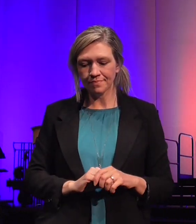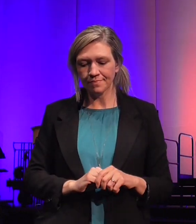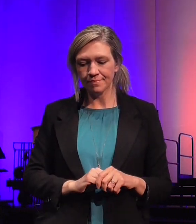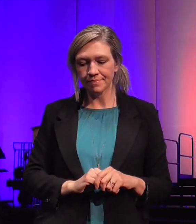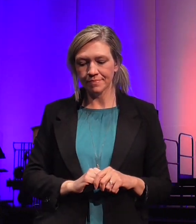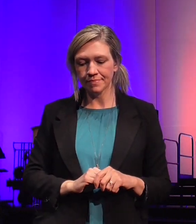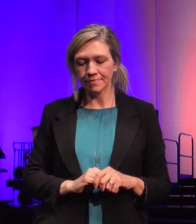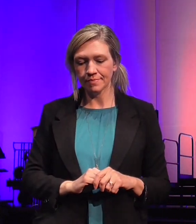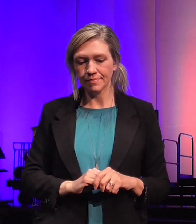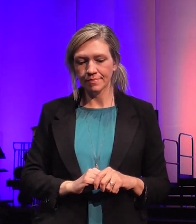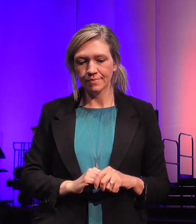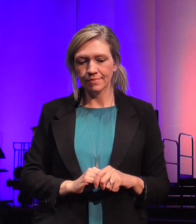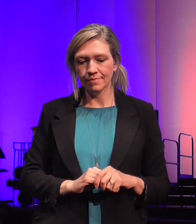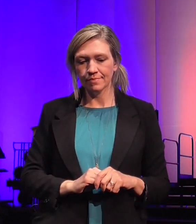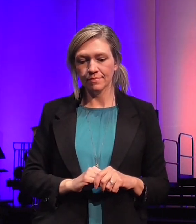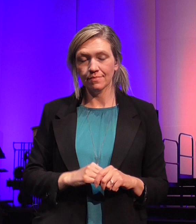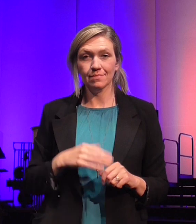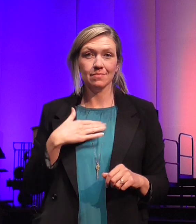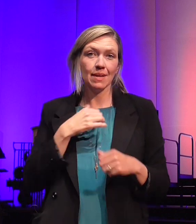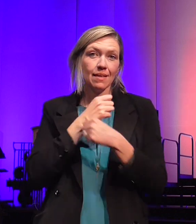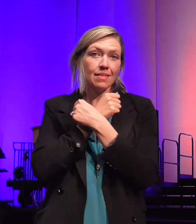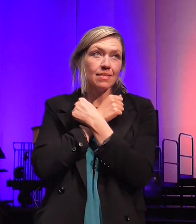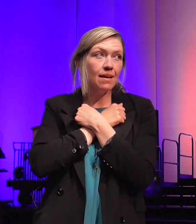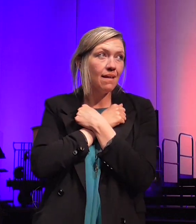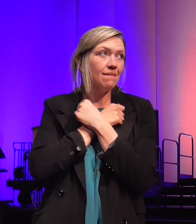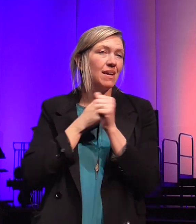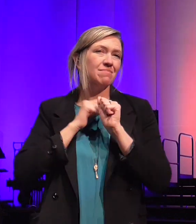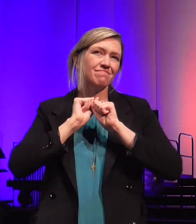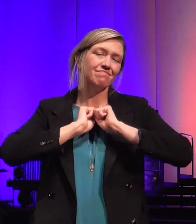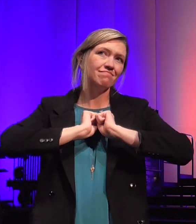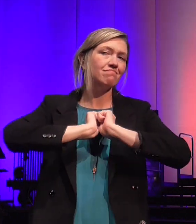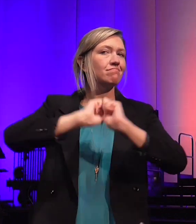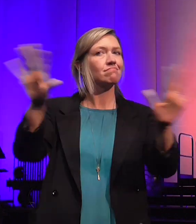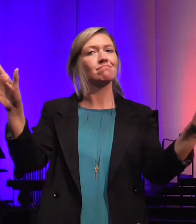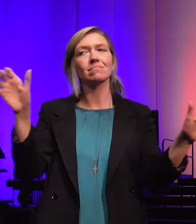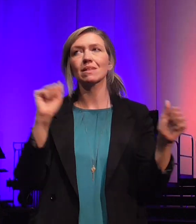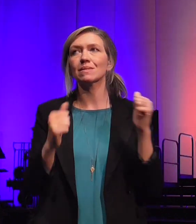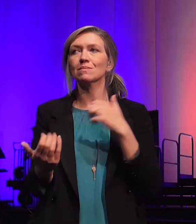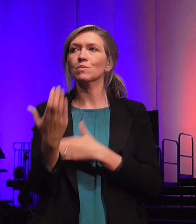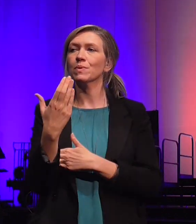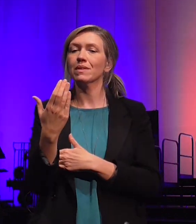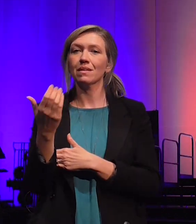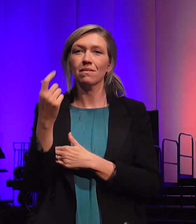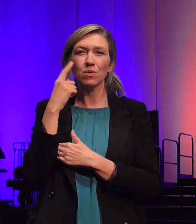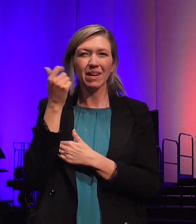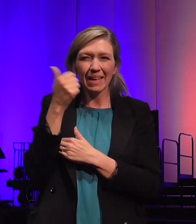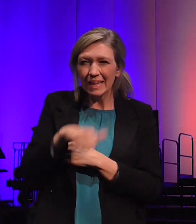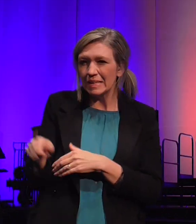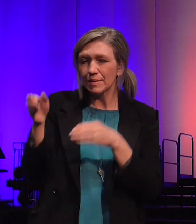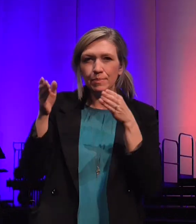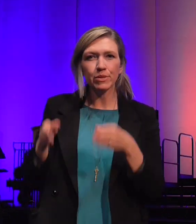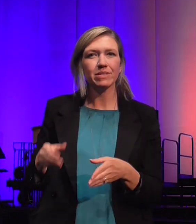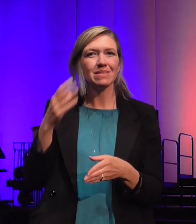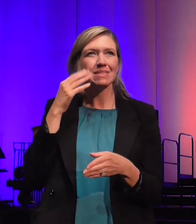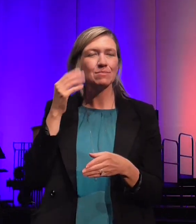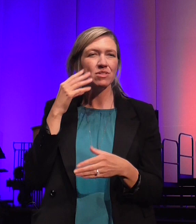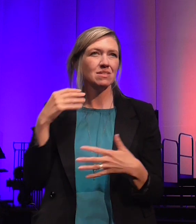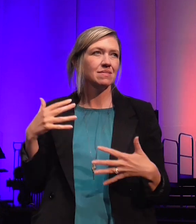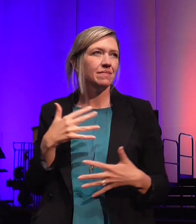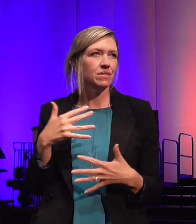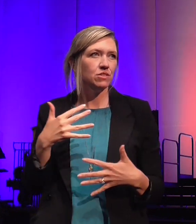And so I also send love out this morning if there's anyone who is experiencing a sense of